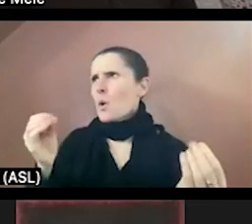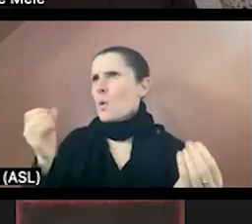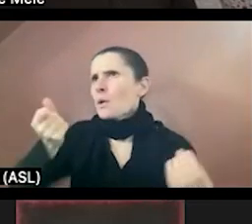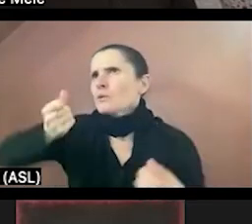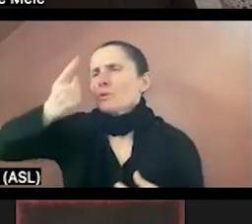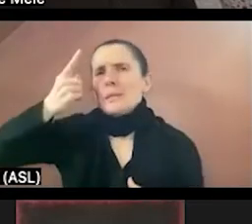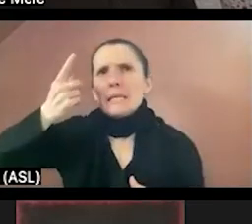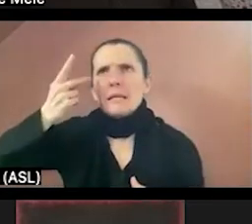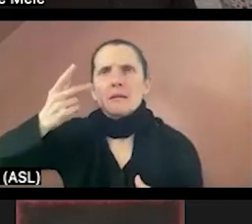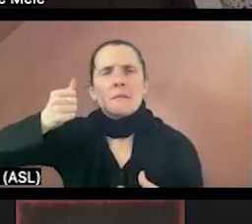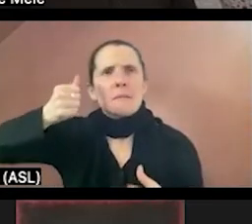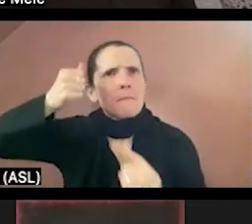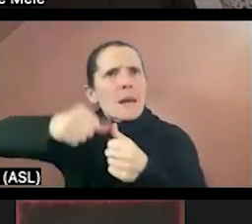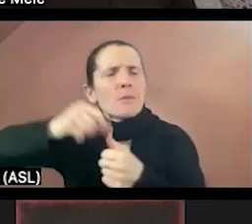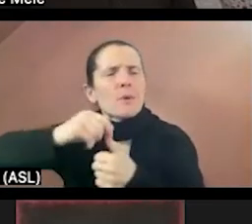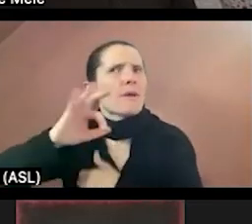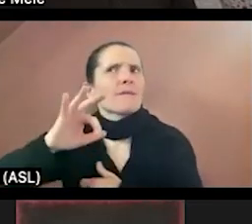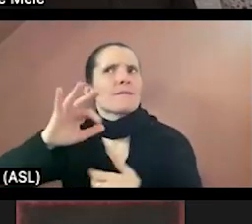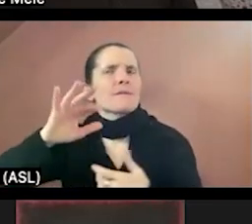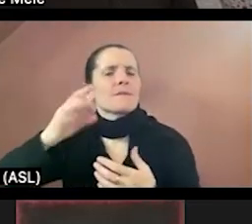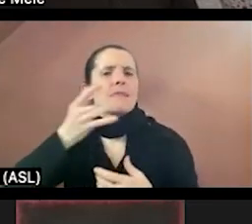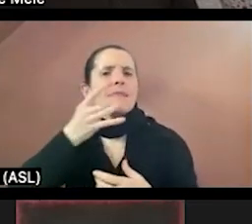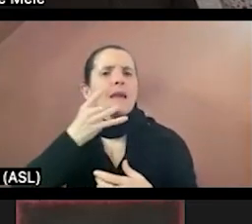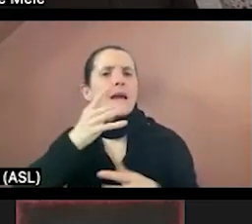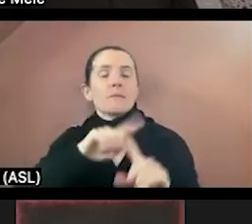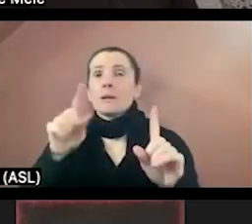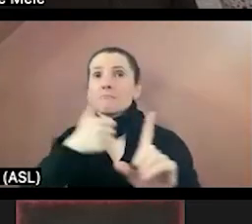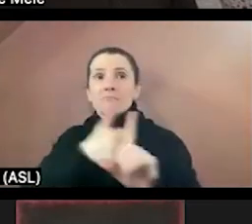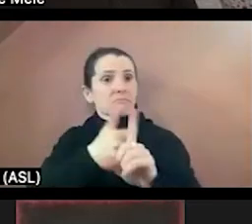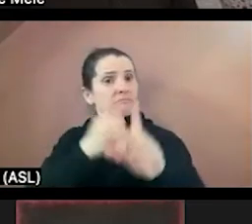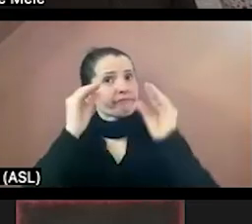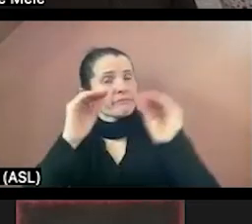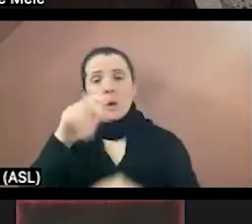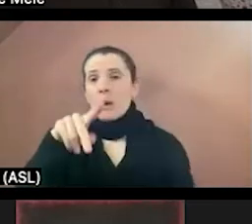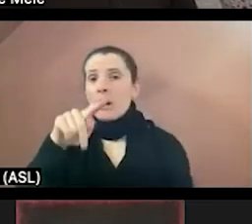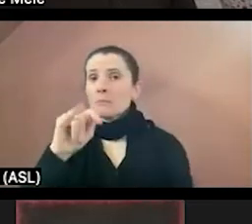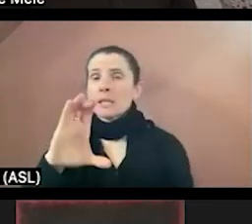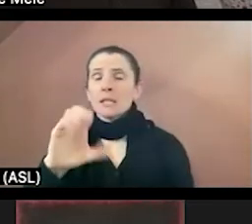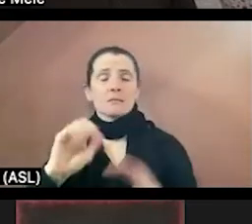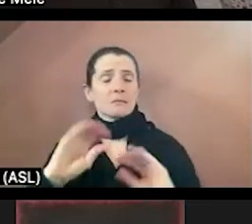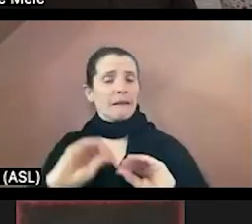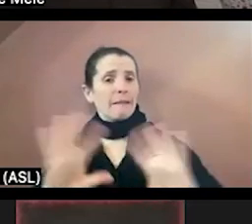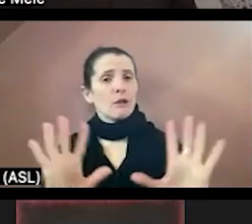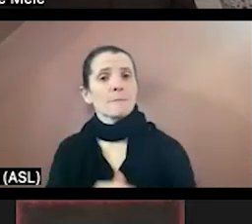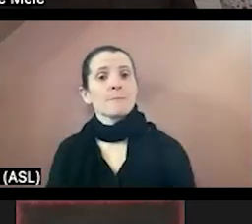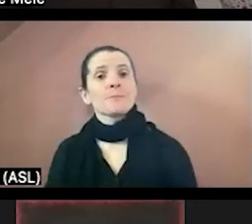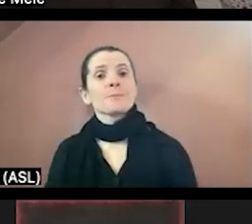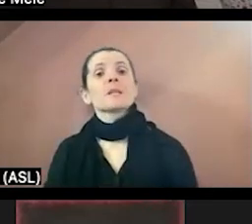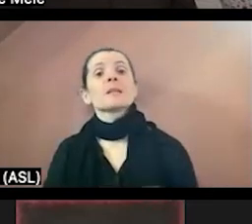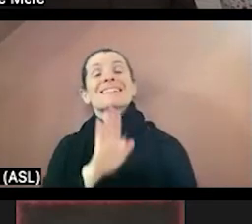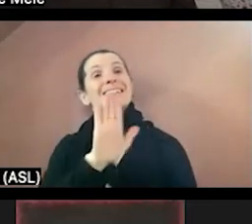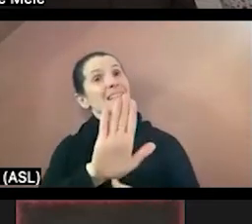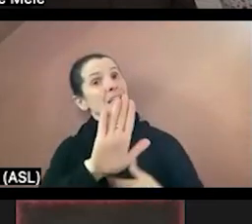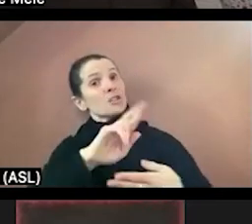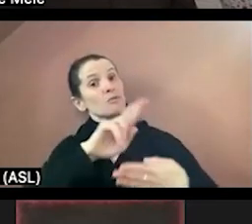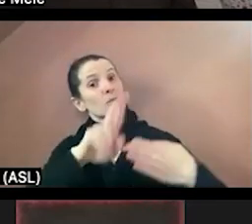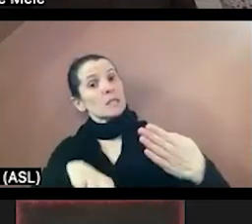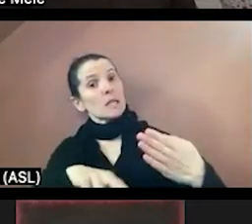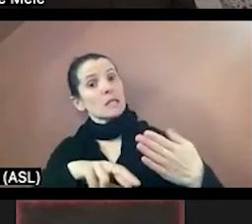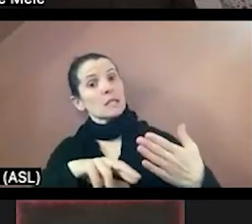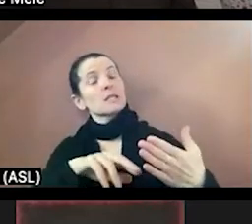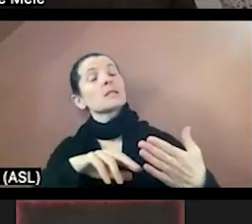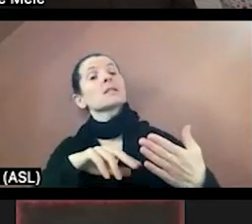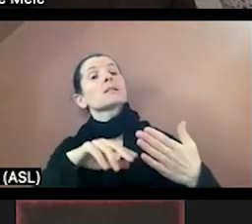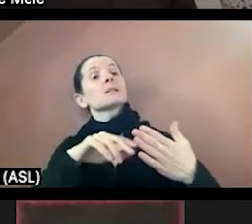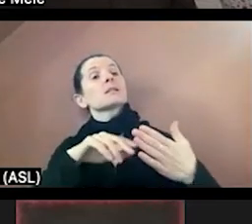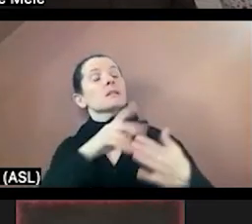in such a rigorous and yet clear way. His mathematical results, all published posthumously and dictated to John Colson,